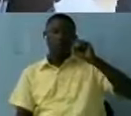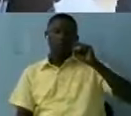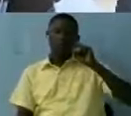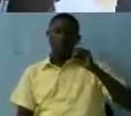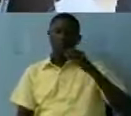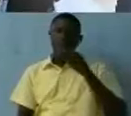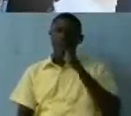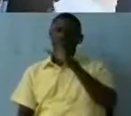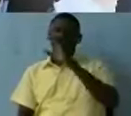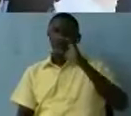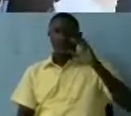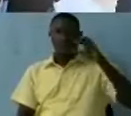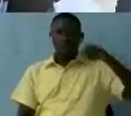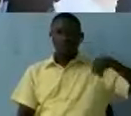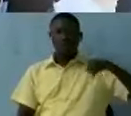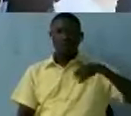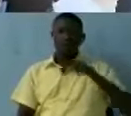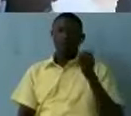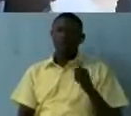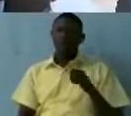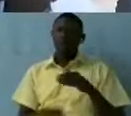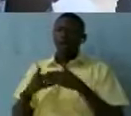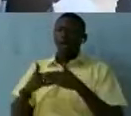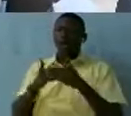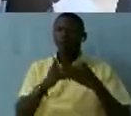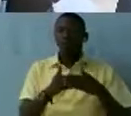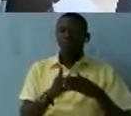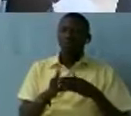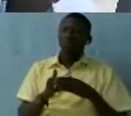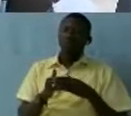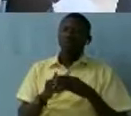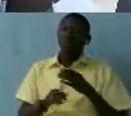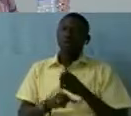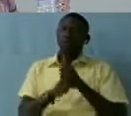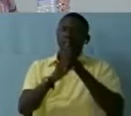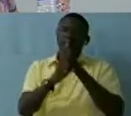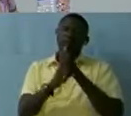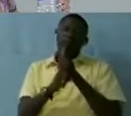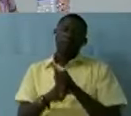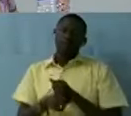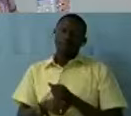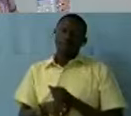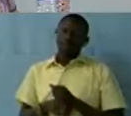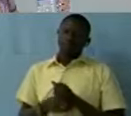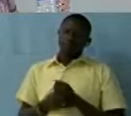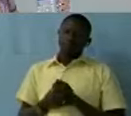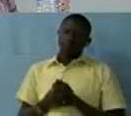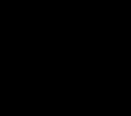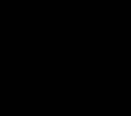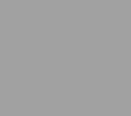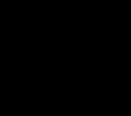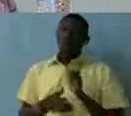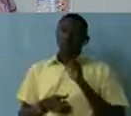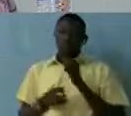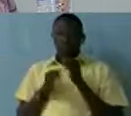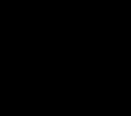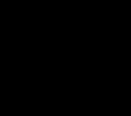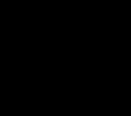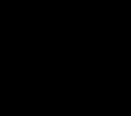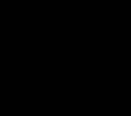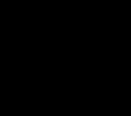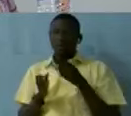Action Aid. The conflict of interest will be foreign global on HIV project. What